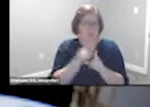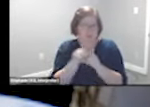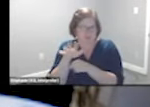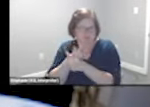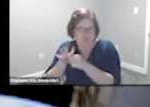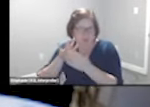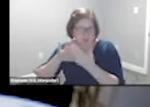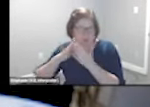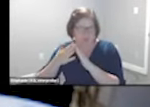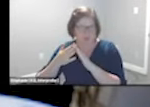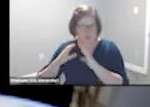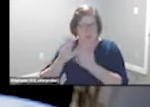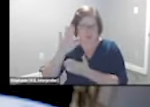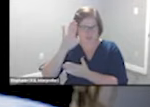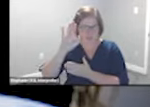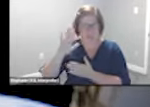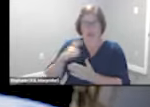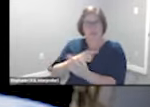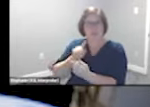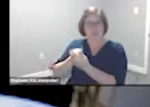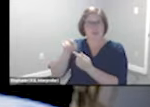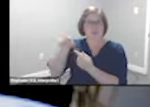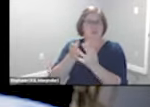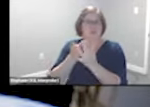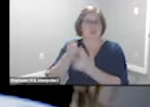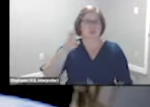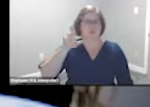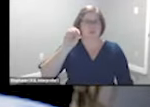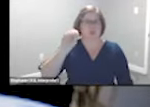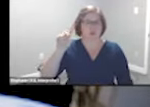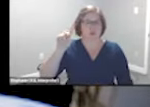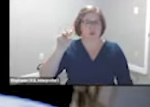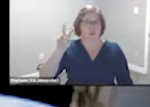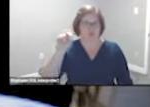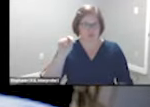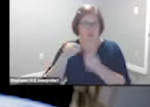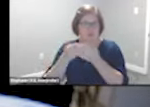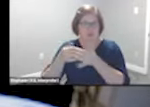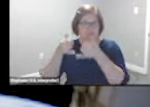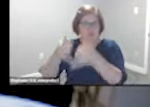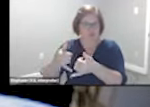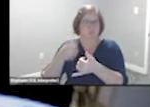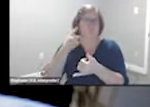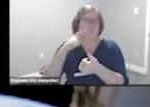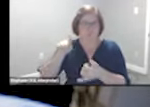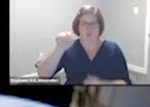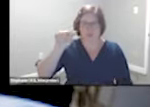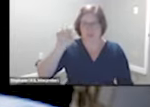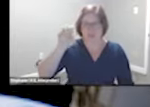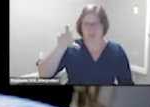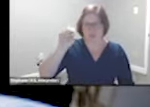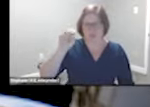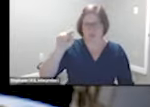met Dr. E through the Brooke Owens Fellowship, an incredible program that provides opportunities in the aerospace industry for women and